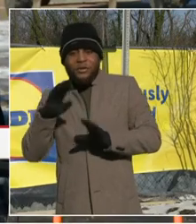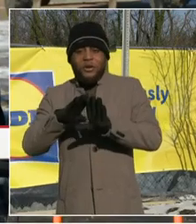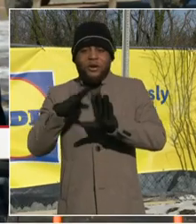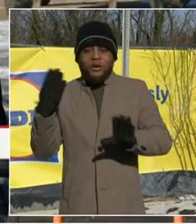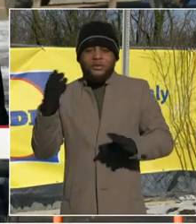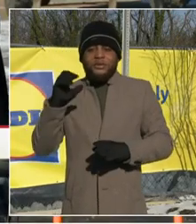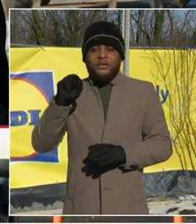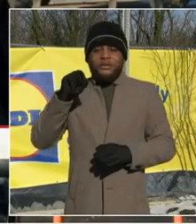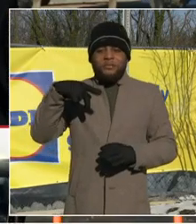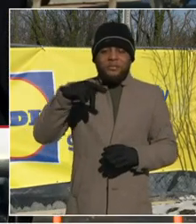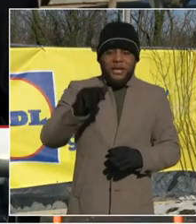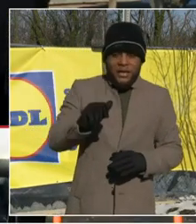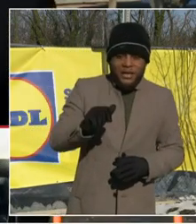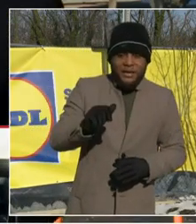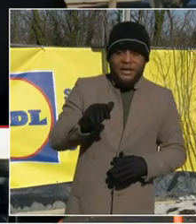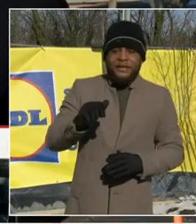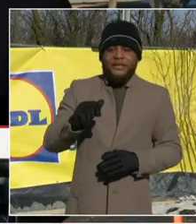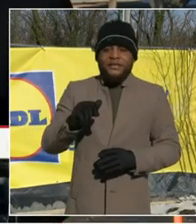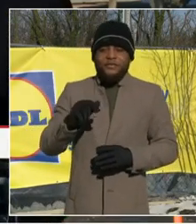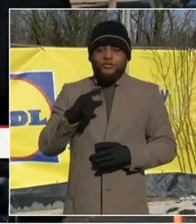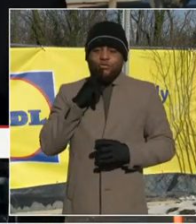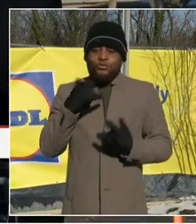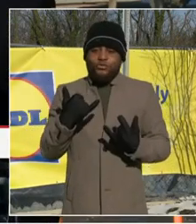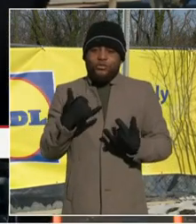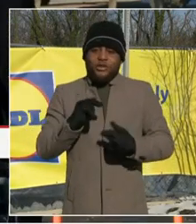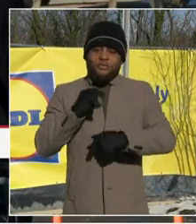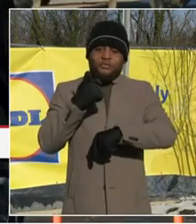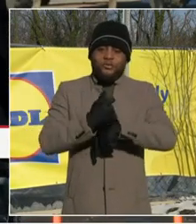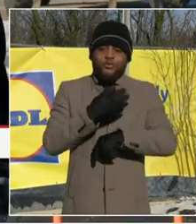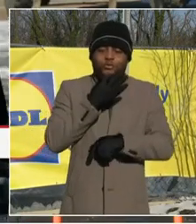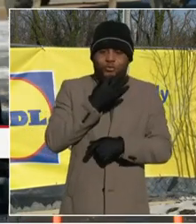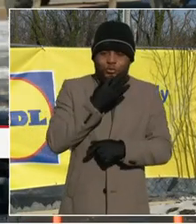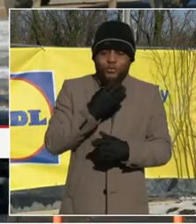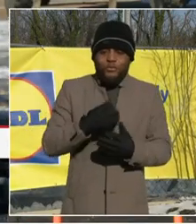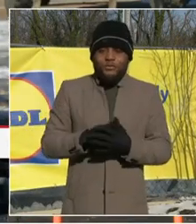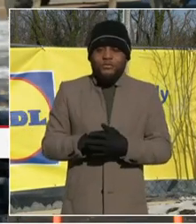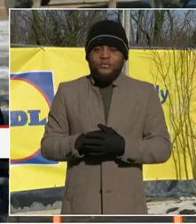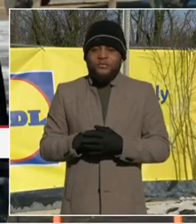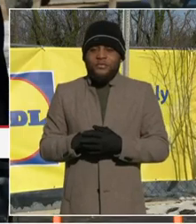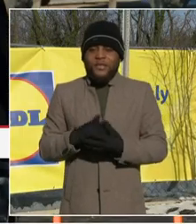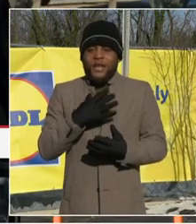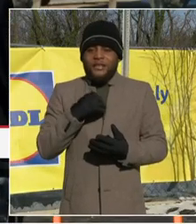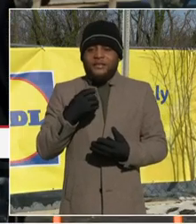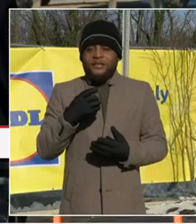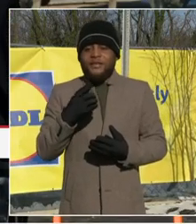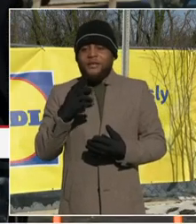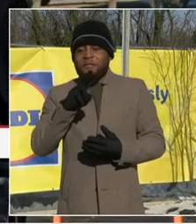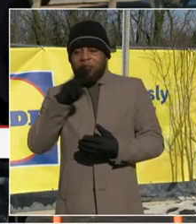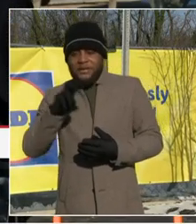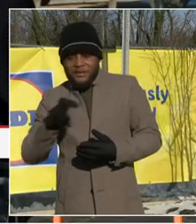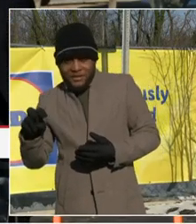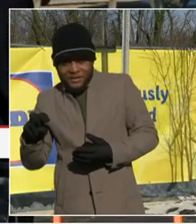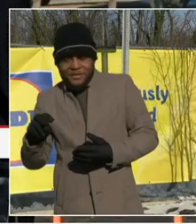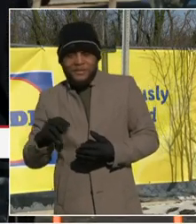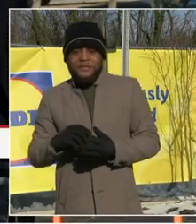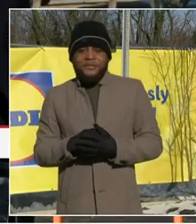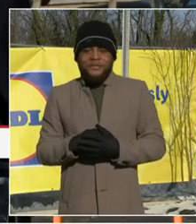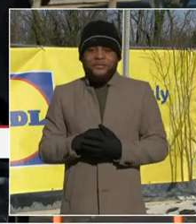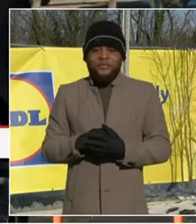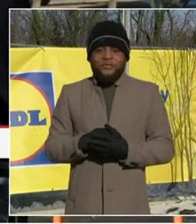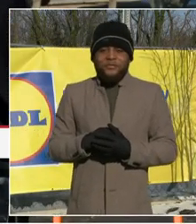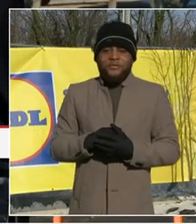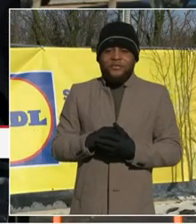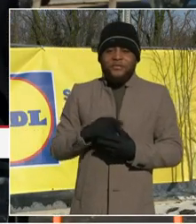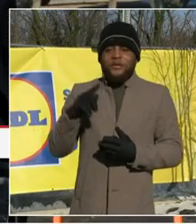construction. Leases are executed with Ann Pizza, Tropical Smoothie Cafe, Mazel, which is a Latin